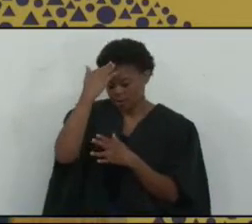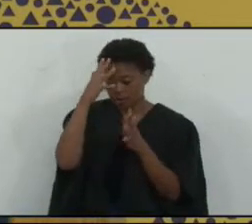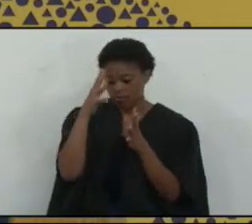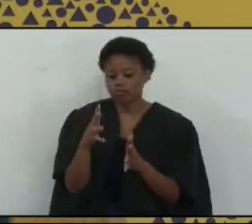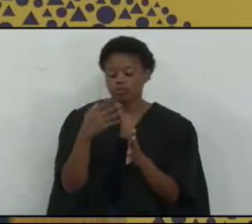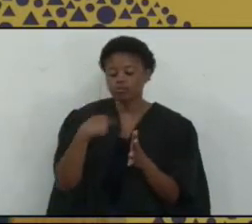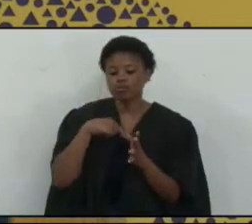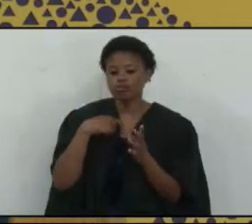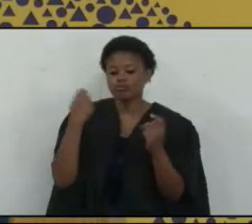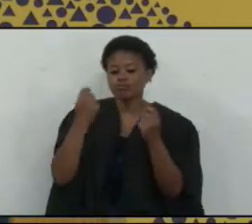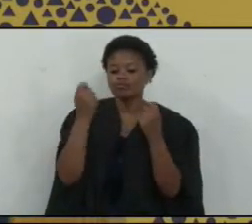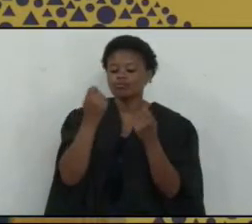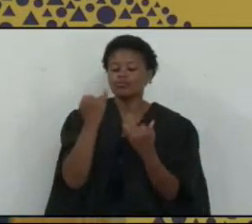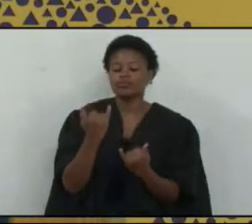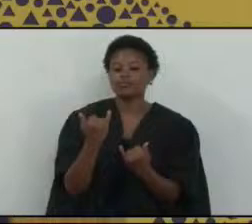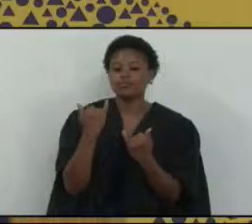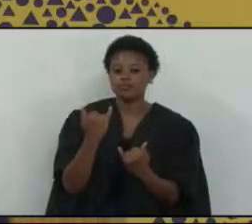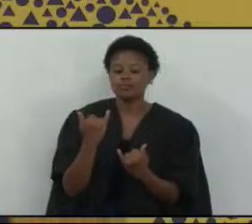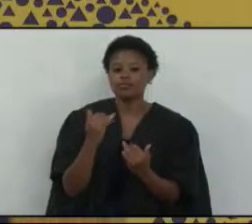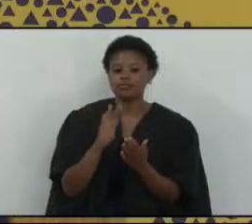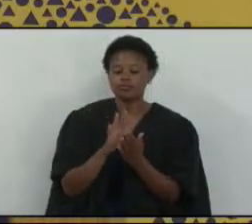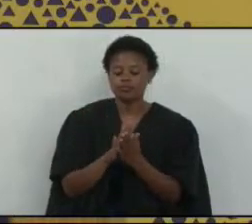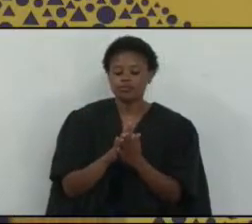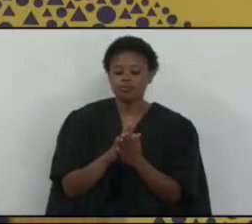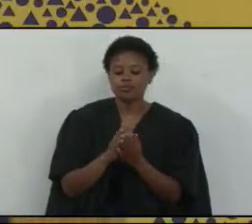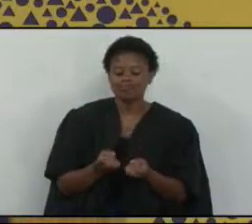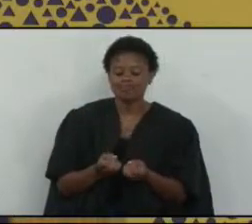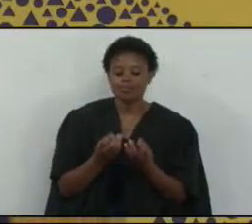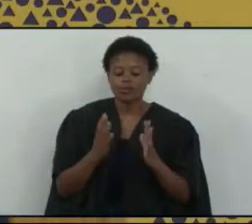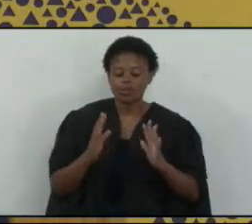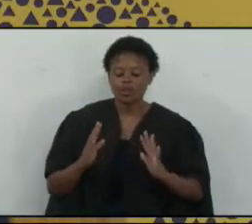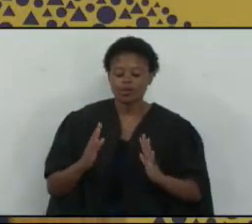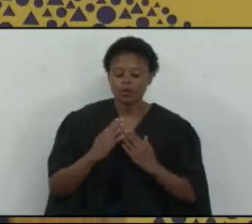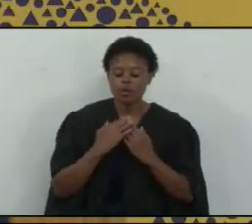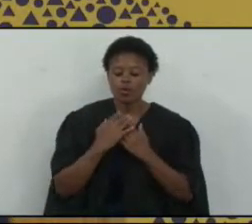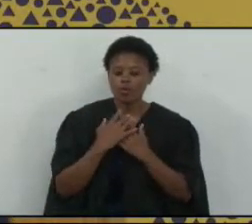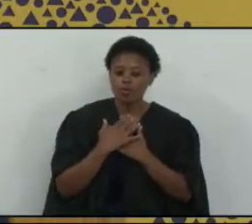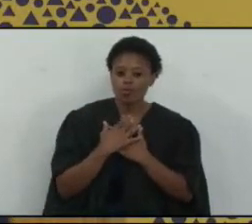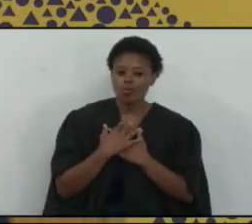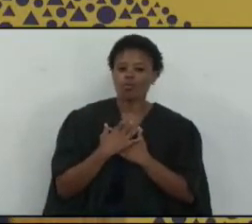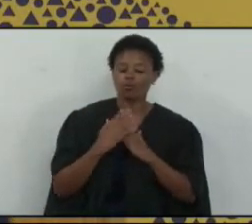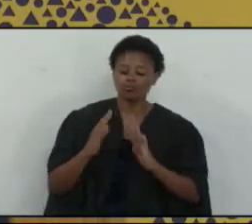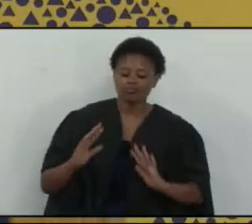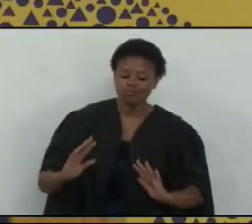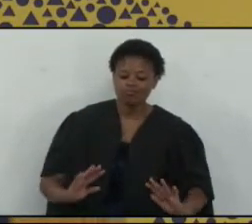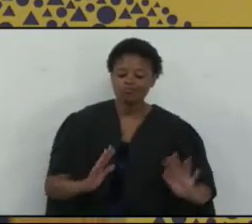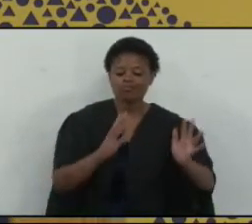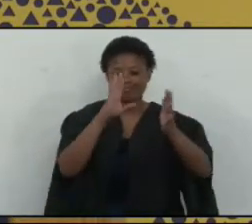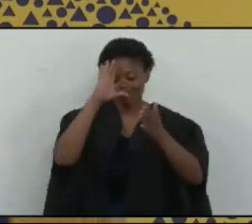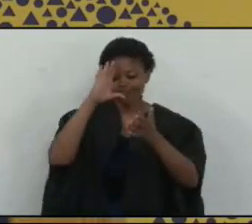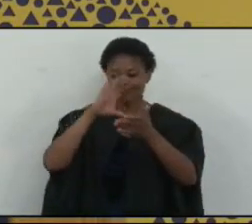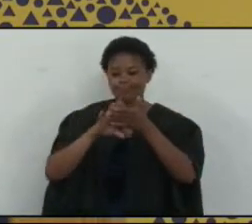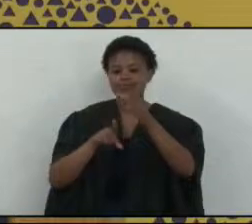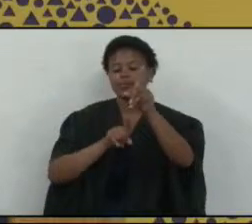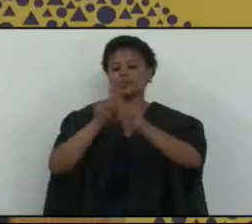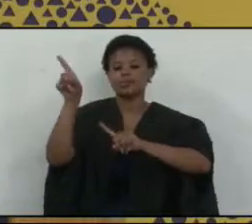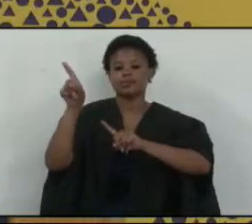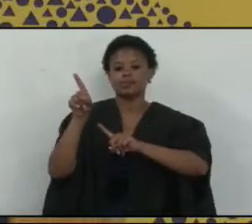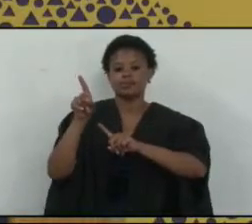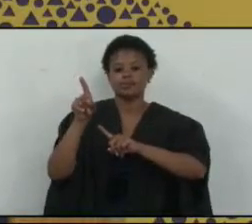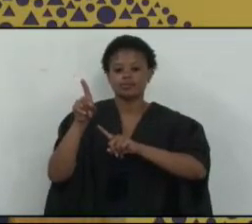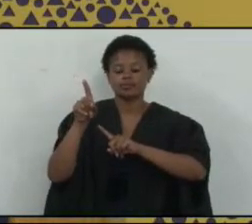we are celebrating today, I offer my warmest congratulations on your academic success,